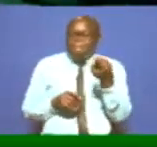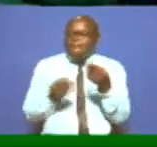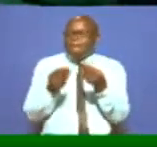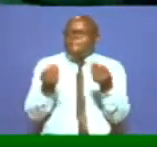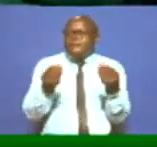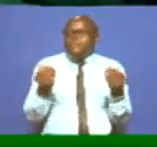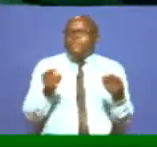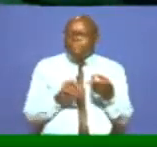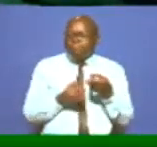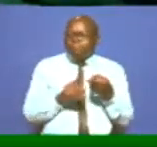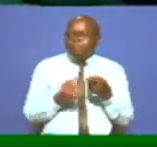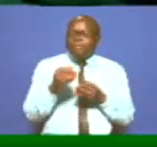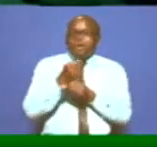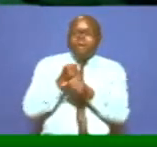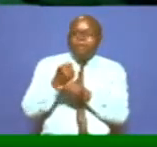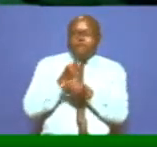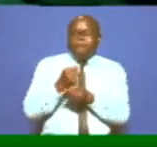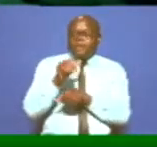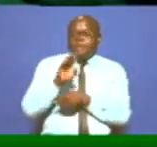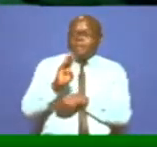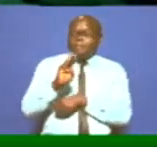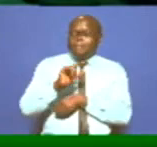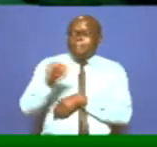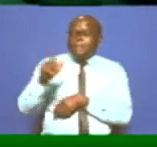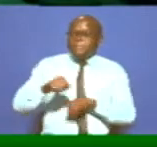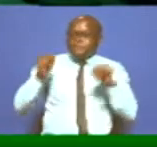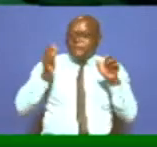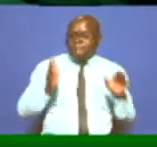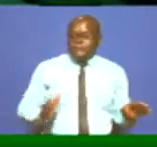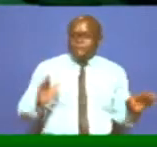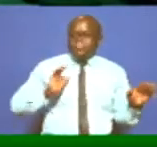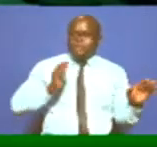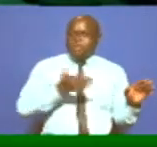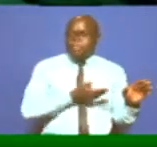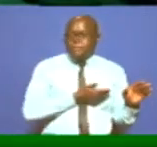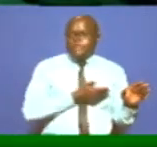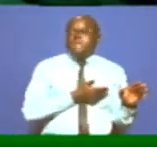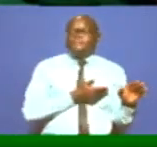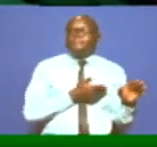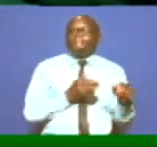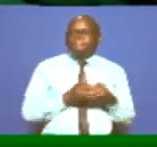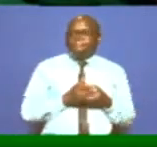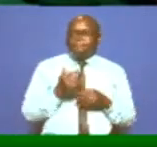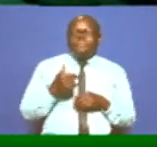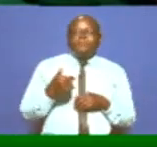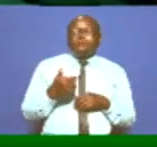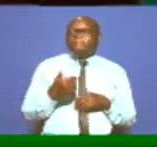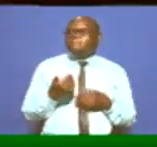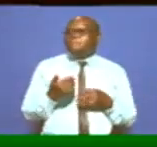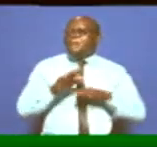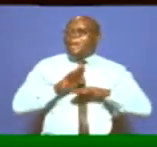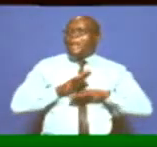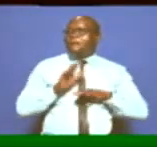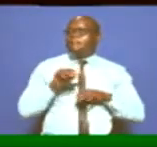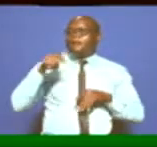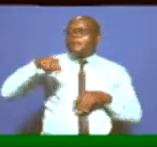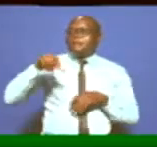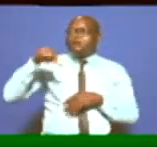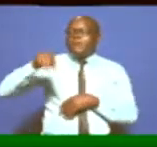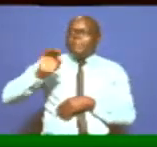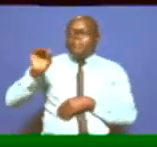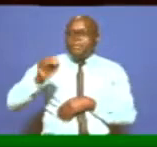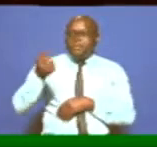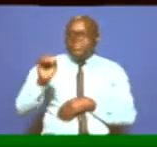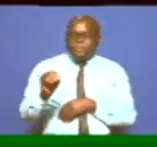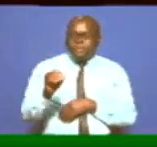the coffee bill by the chairperson departmental committee on matters of agriculture. We still don't and have livestock. The required numbers, so